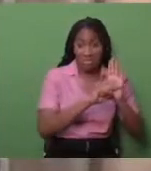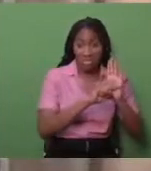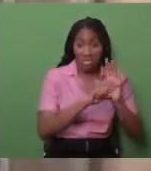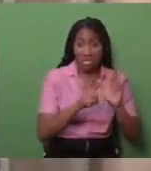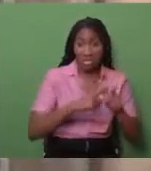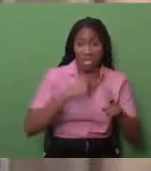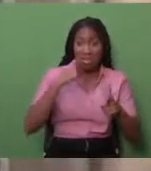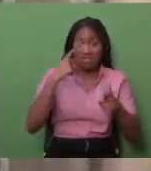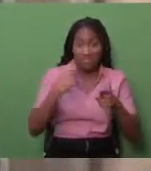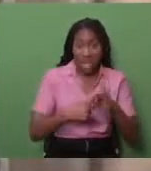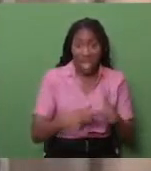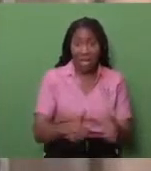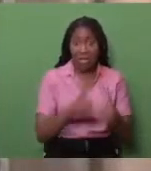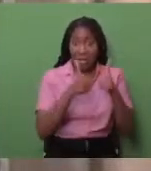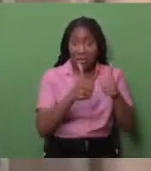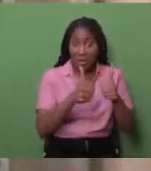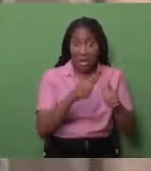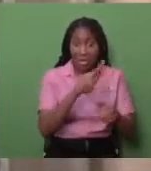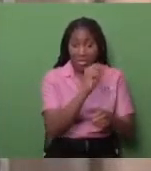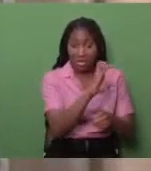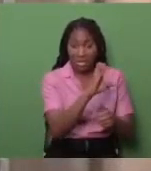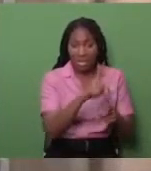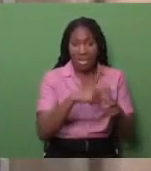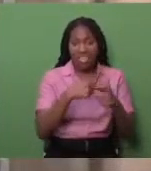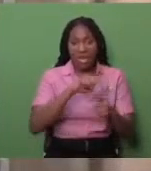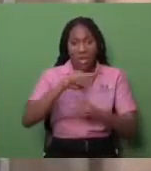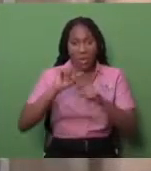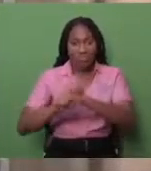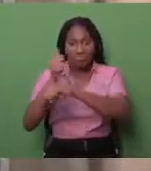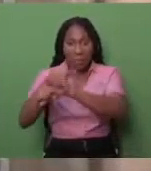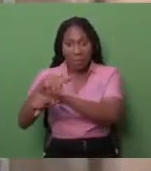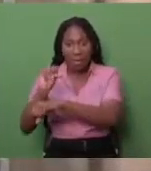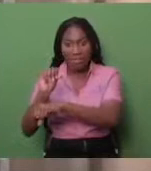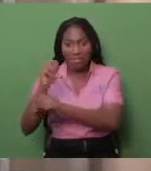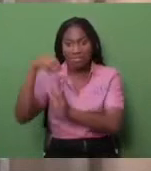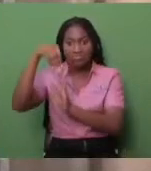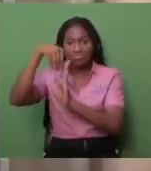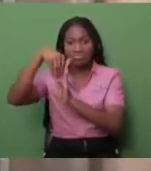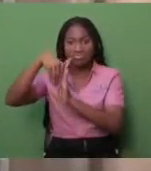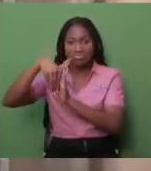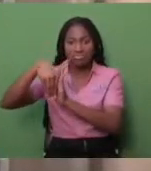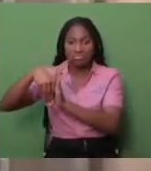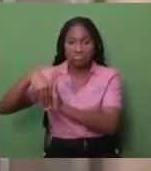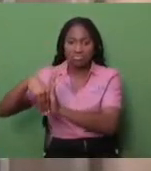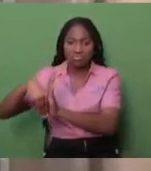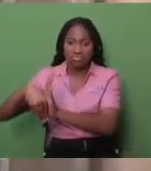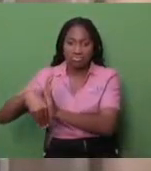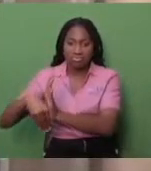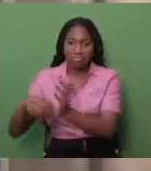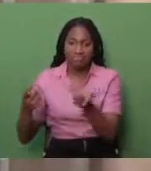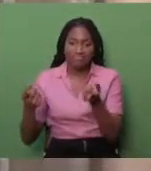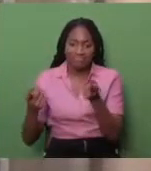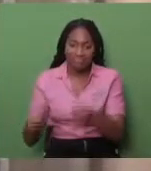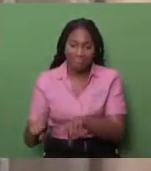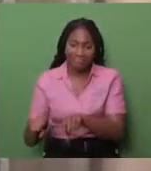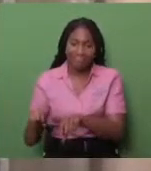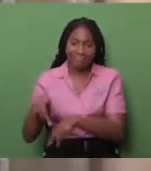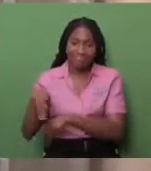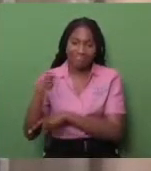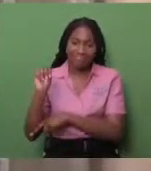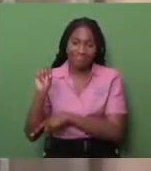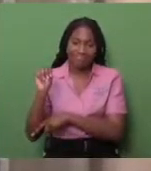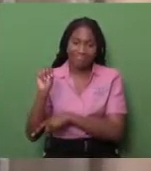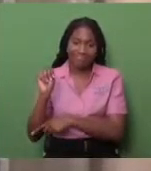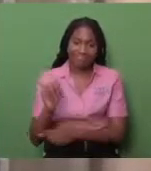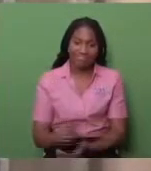in on a slide, downhill. This is where the minister has brought our country to. As if that is not bad enough,